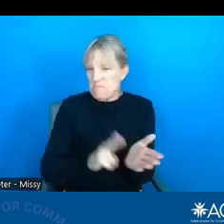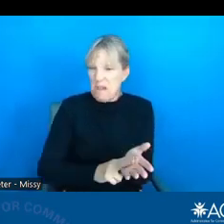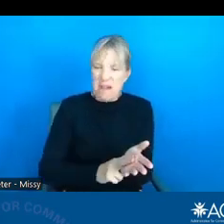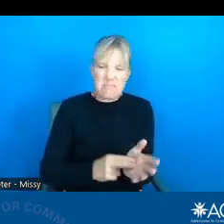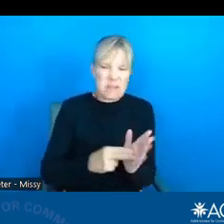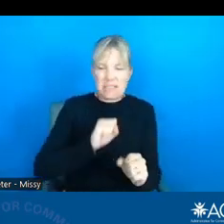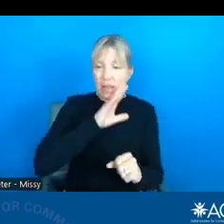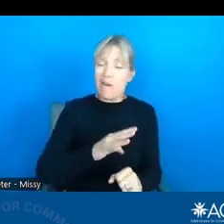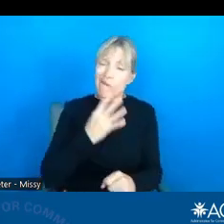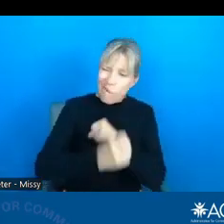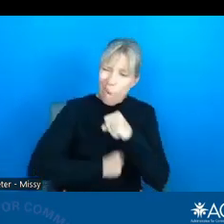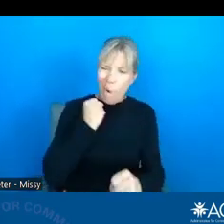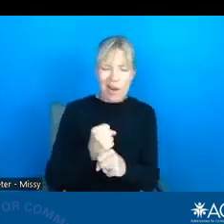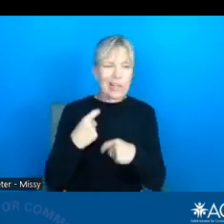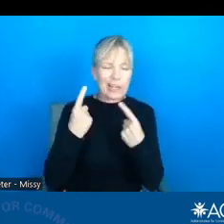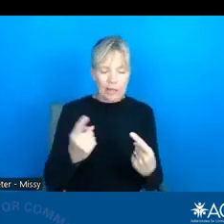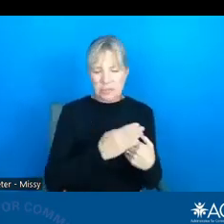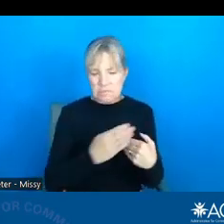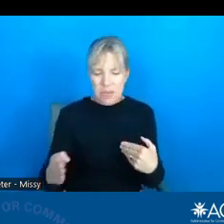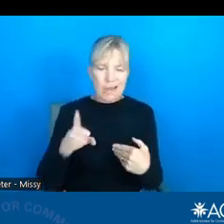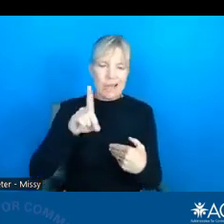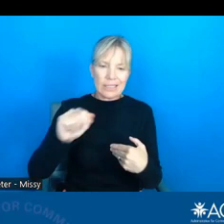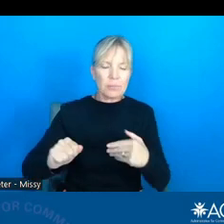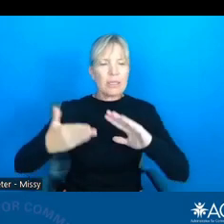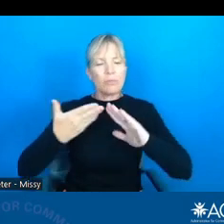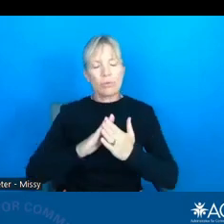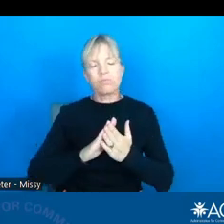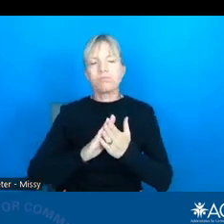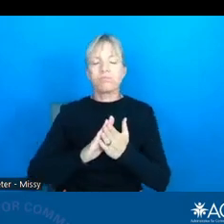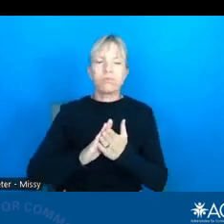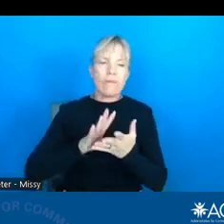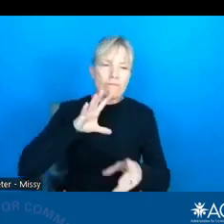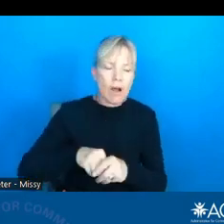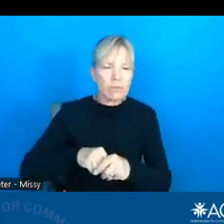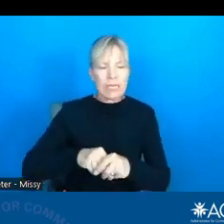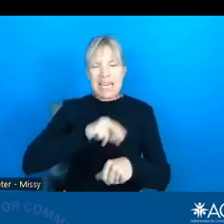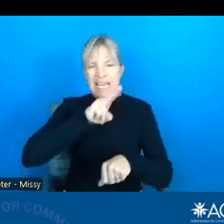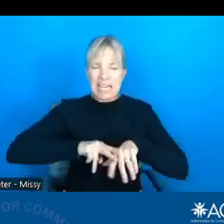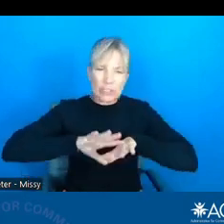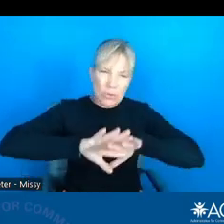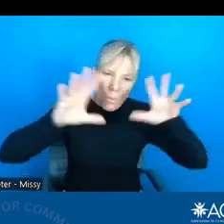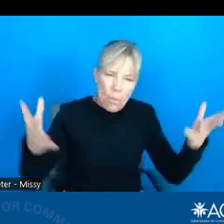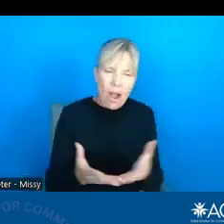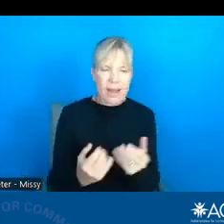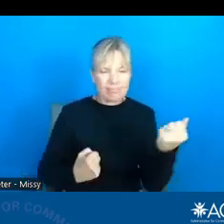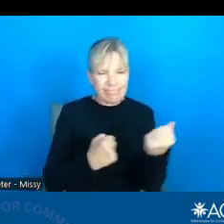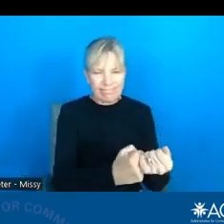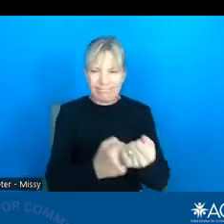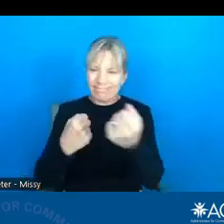anything. And for 4 years, the disability community engaged in nationwide advocacy